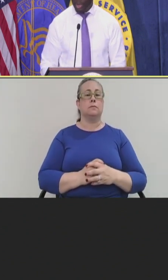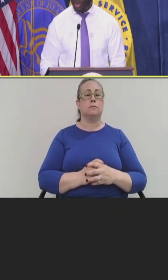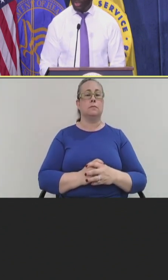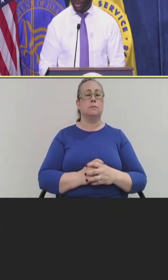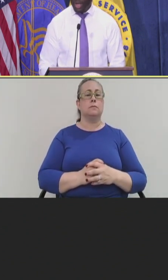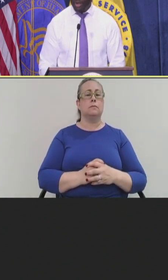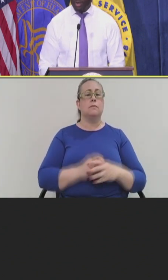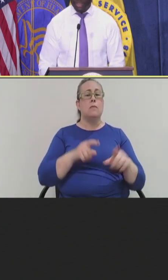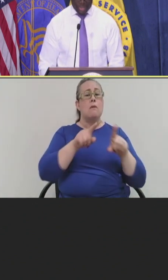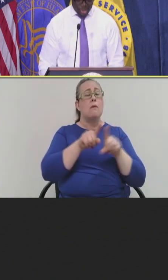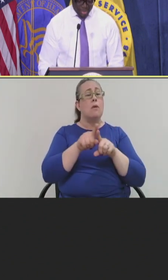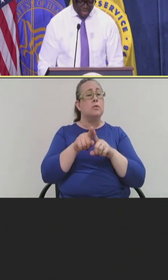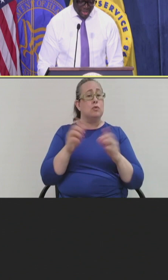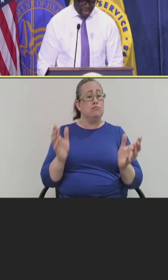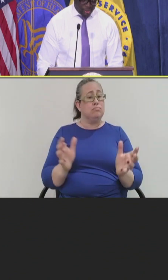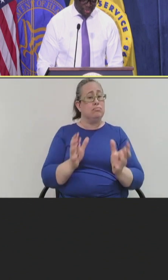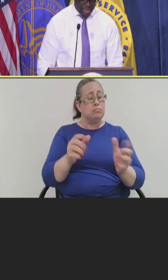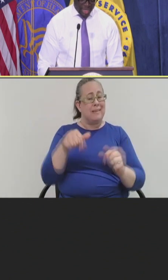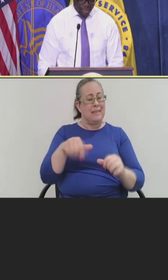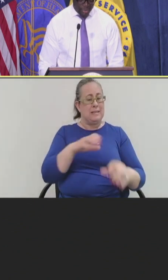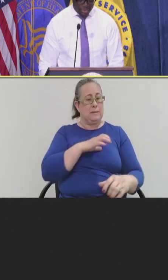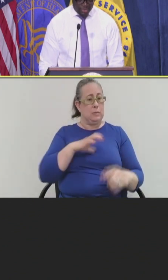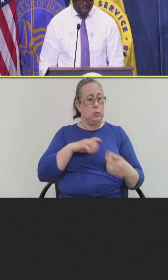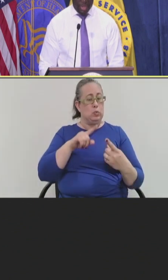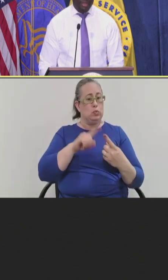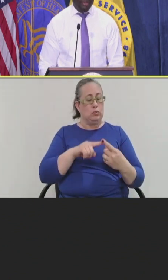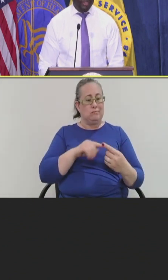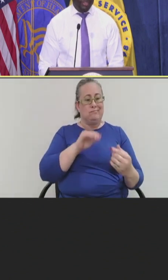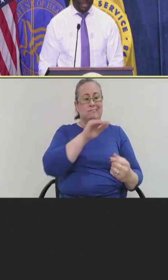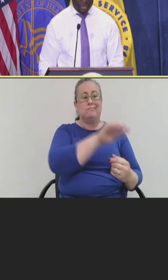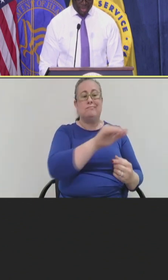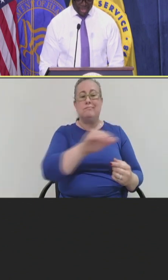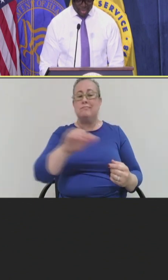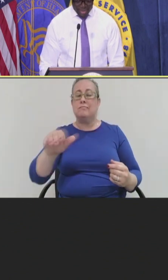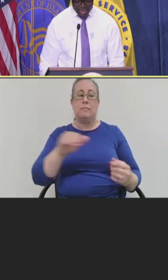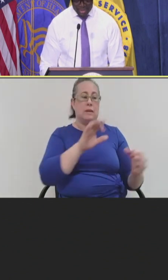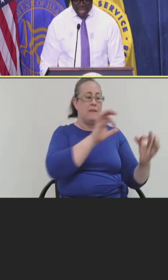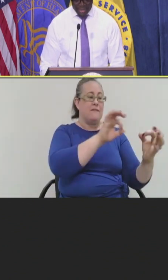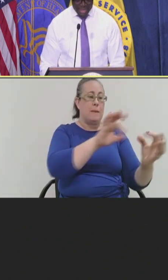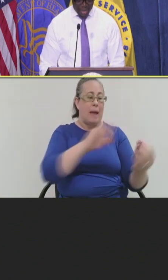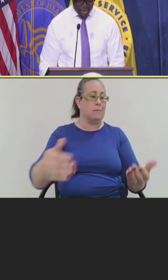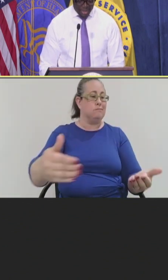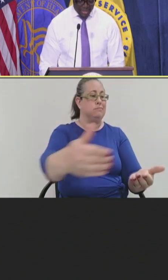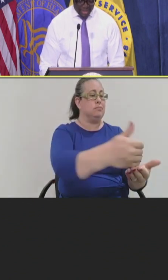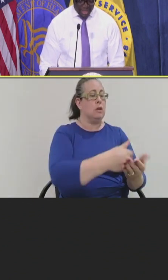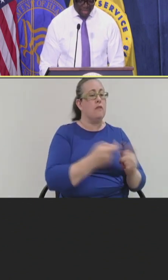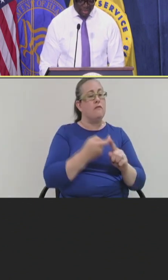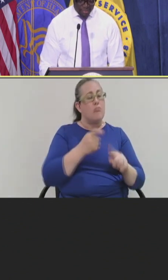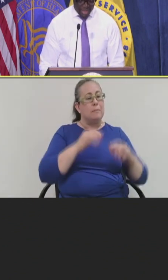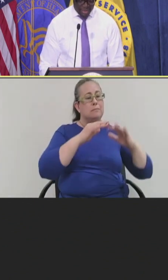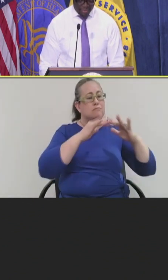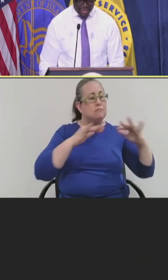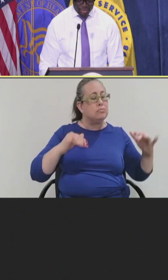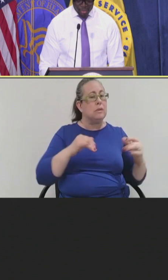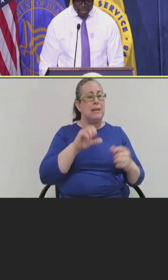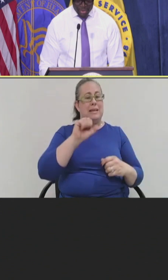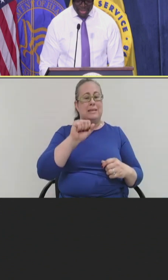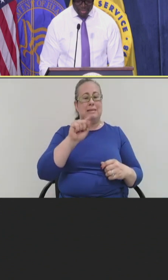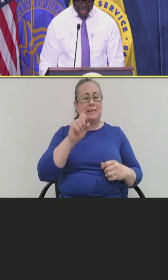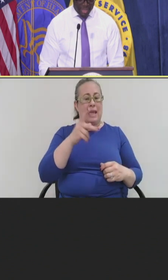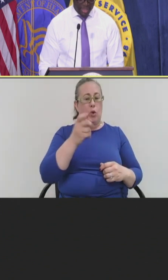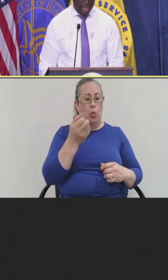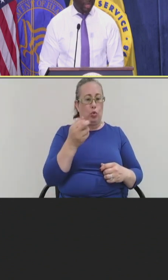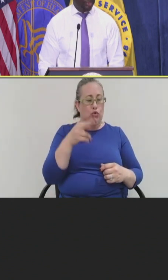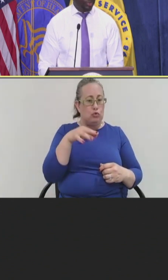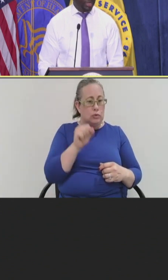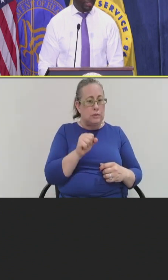We also encourage this committee to seek input from diverse sets of experts and stakeholders in development of its report,